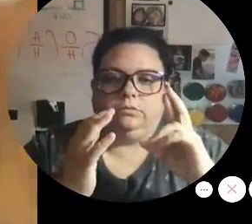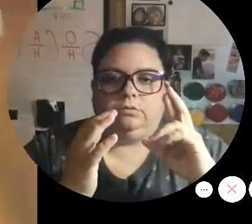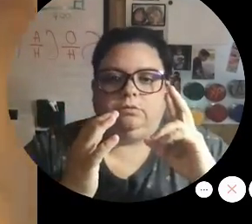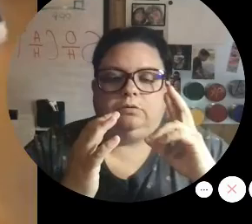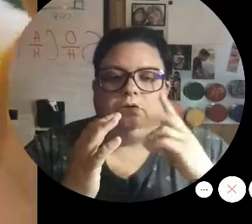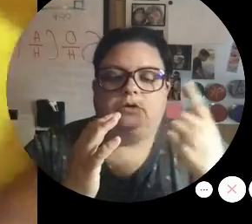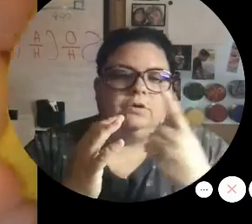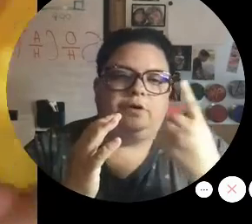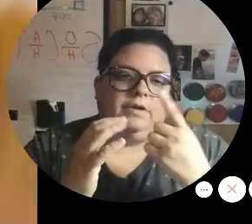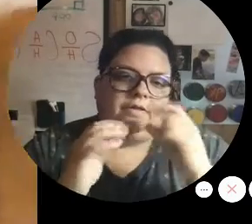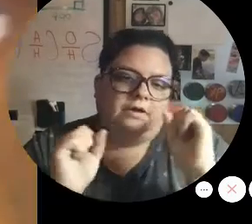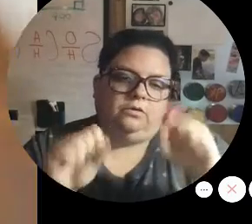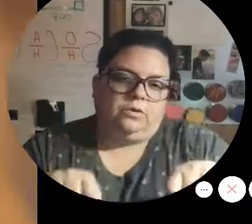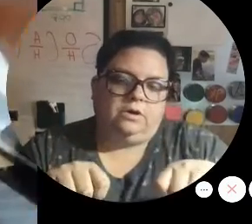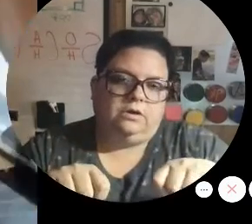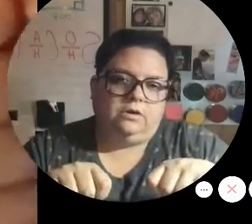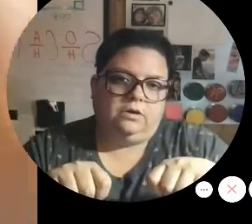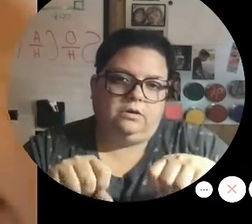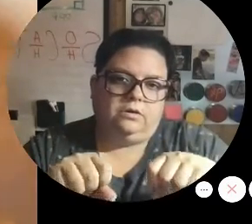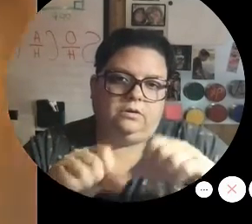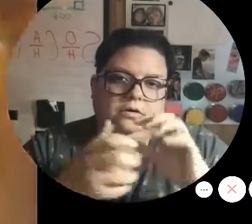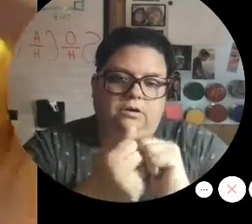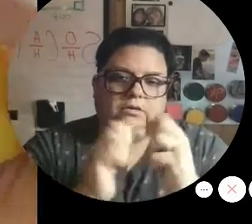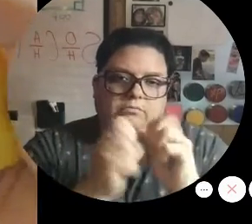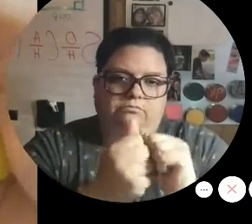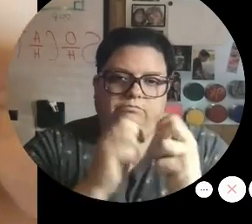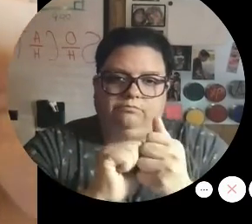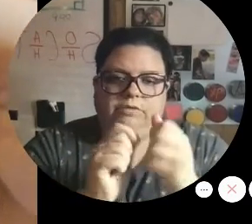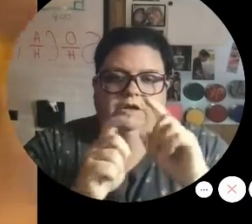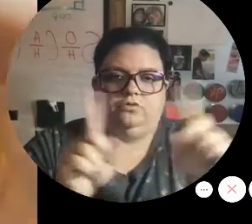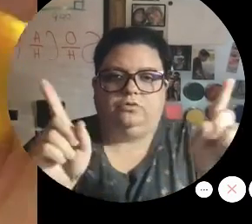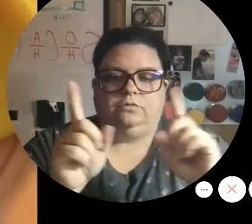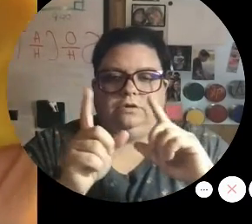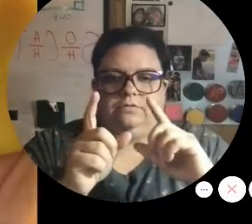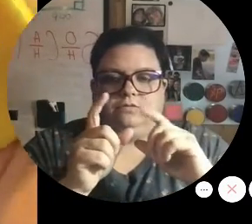of anything that you can make into different